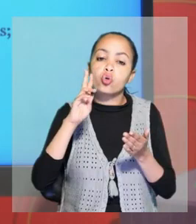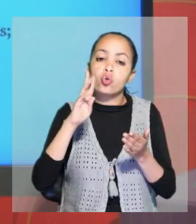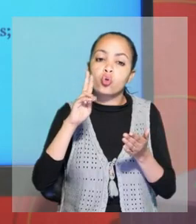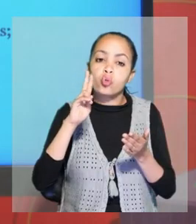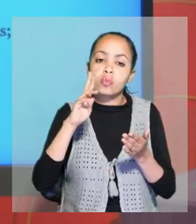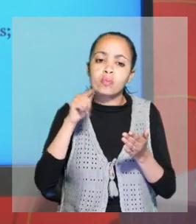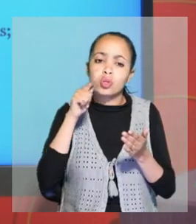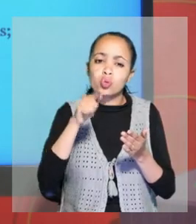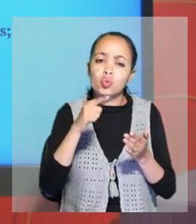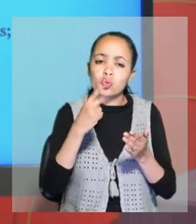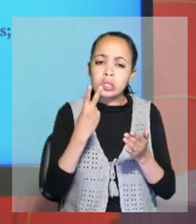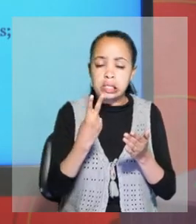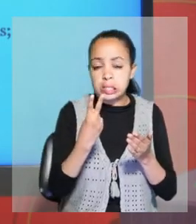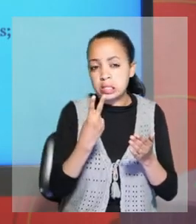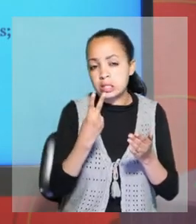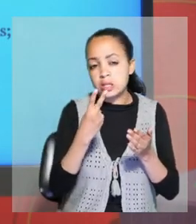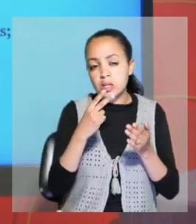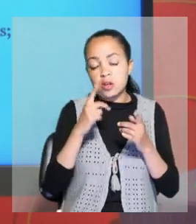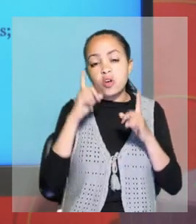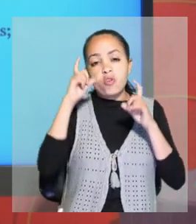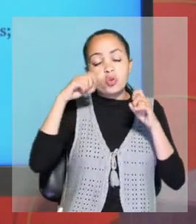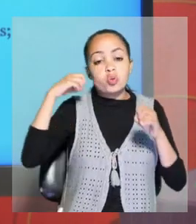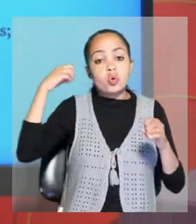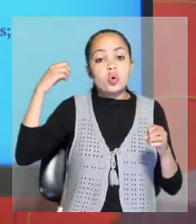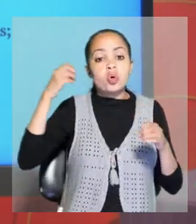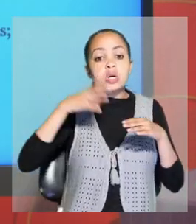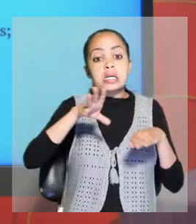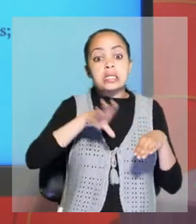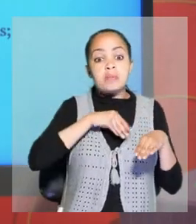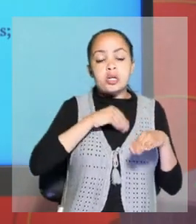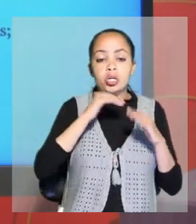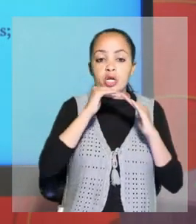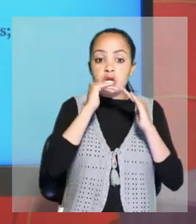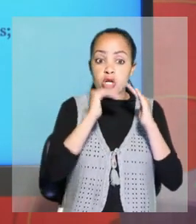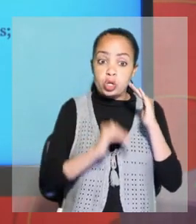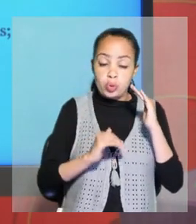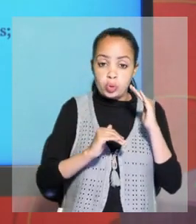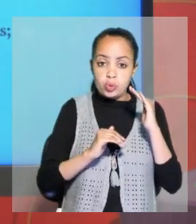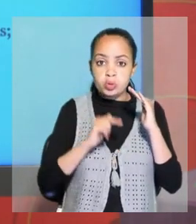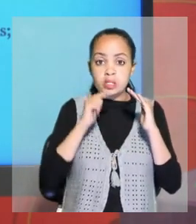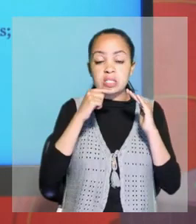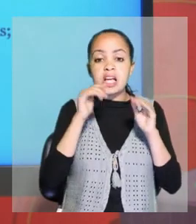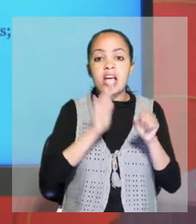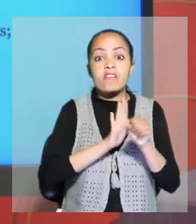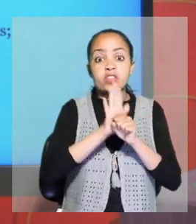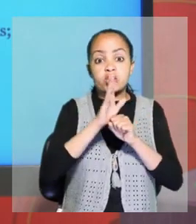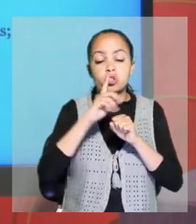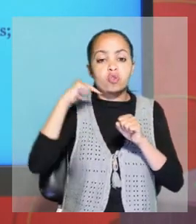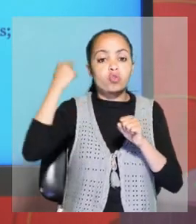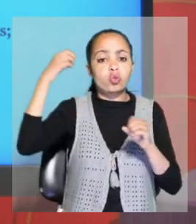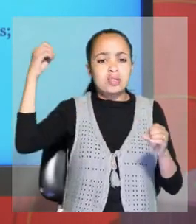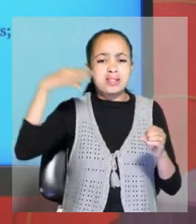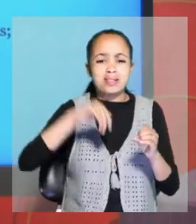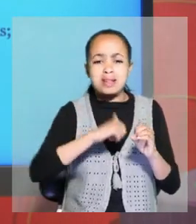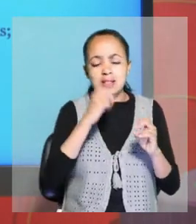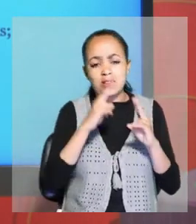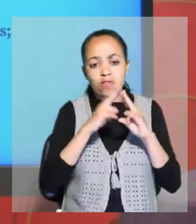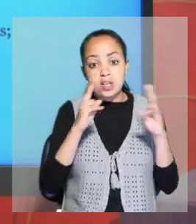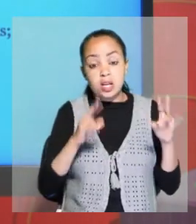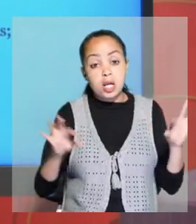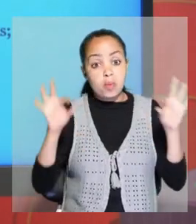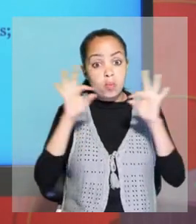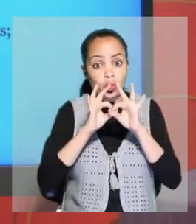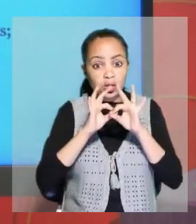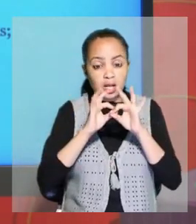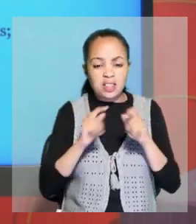main reactions, photorespiration reduces the efficiency of photosynthesis. The another very